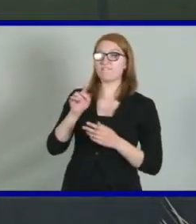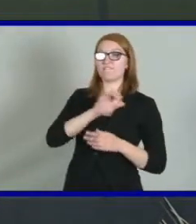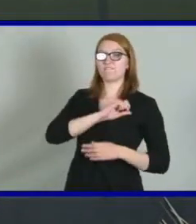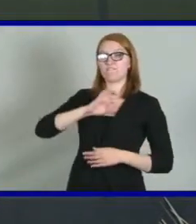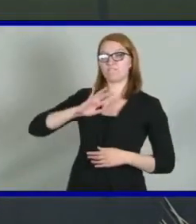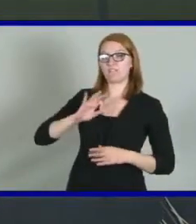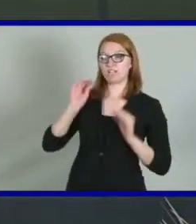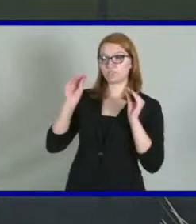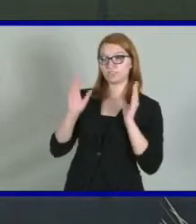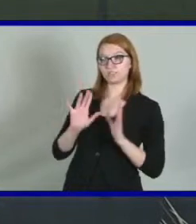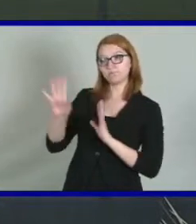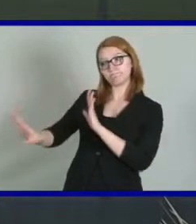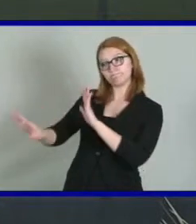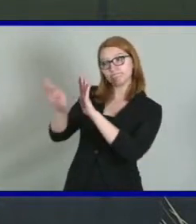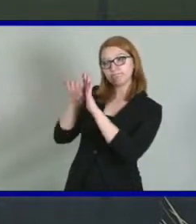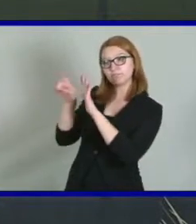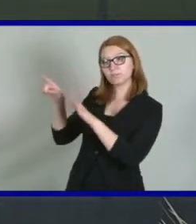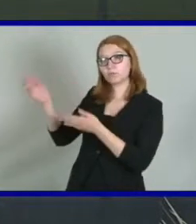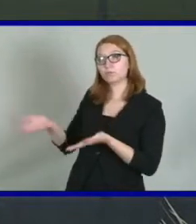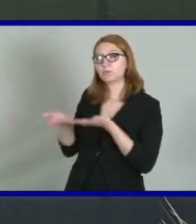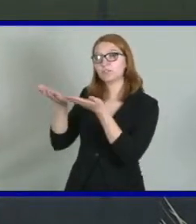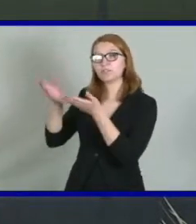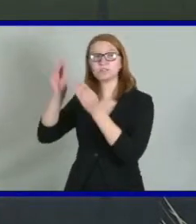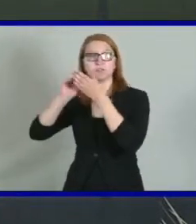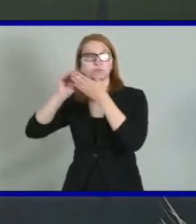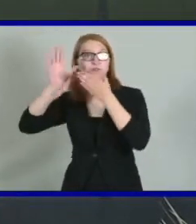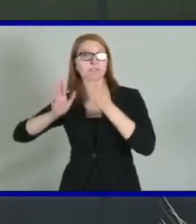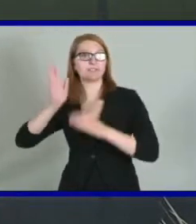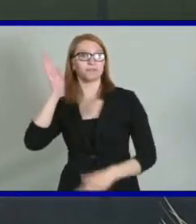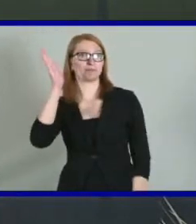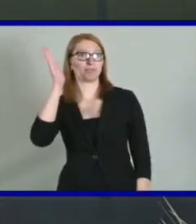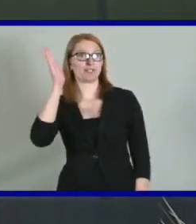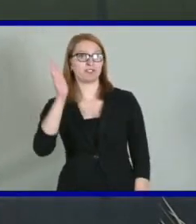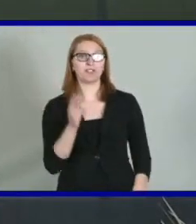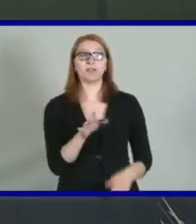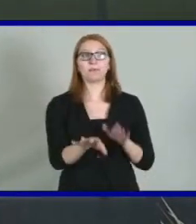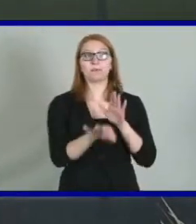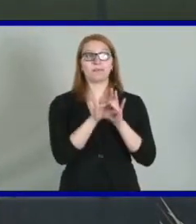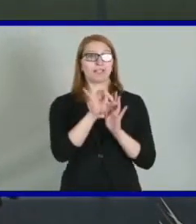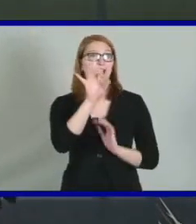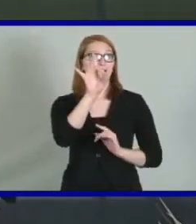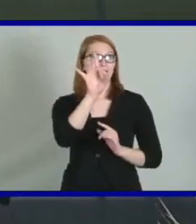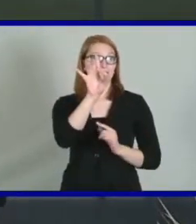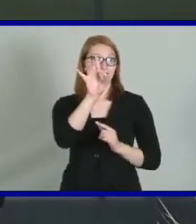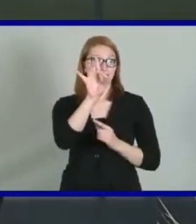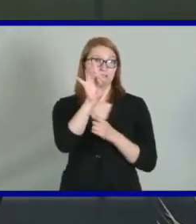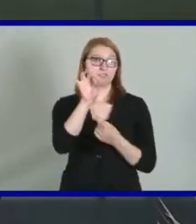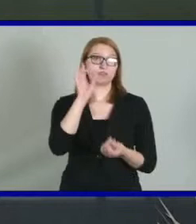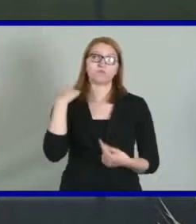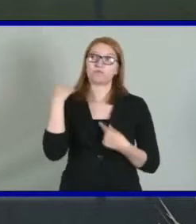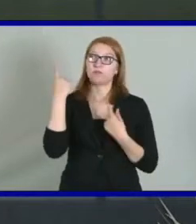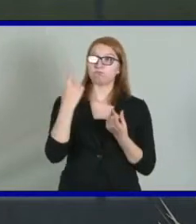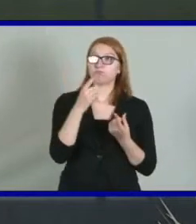as student speakers. 8 graduates were selected across the spring and fall of 2020.